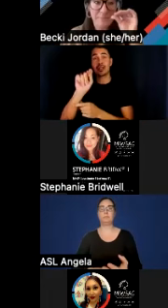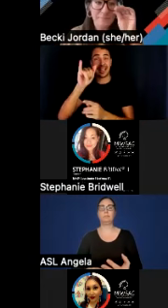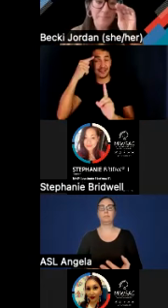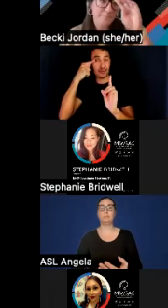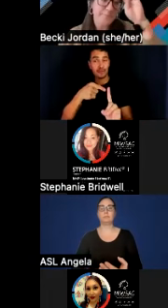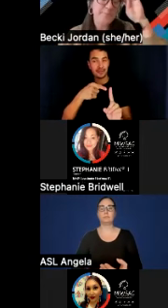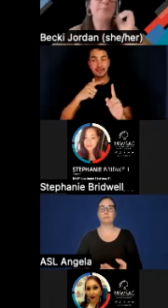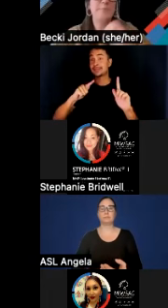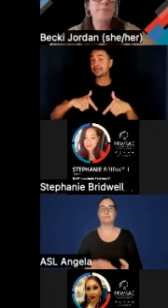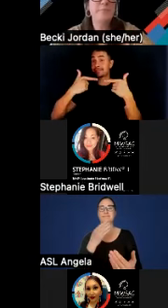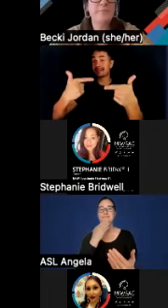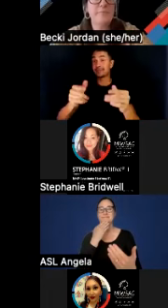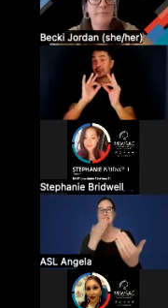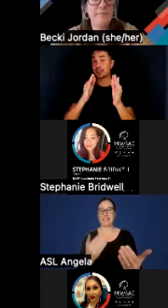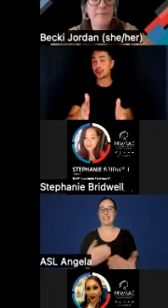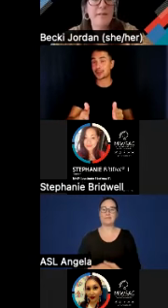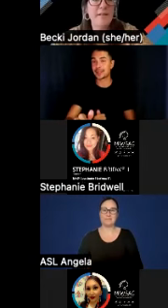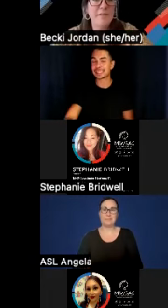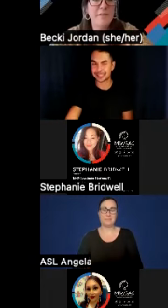slide.